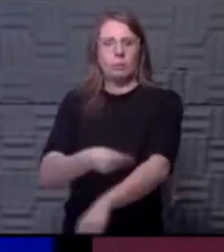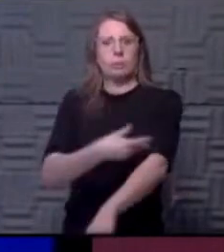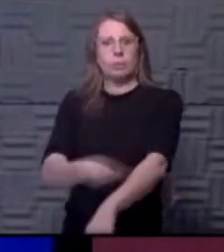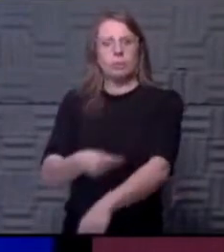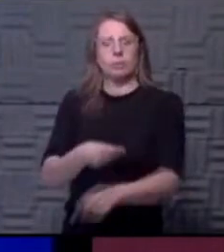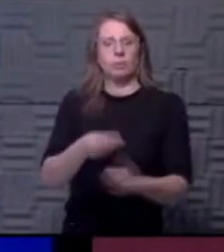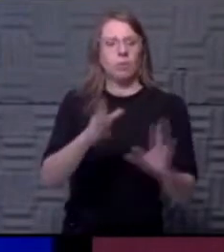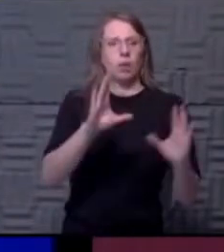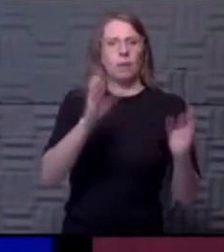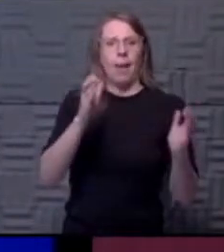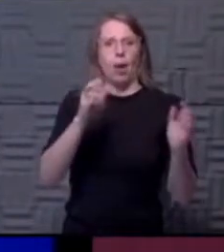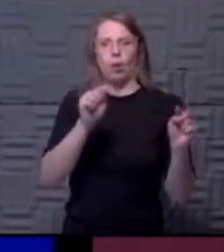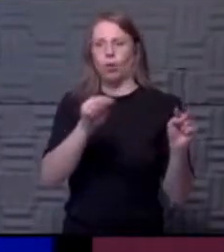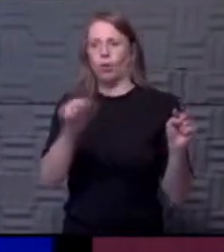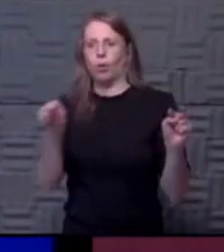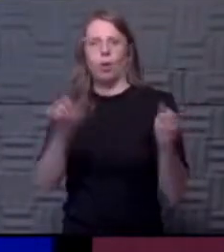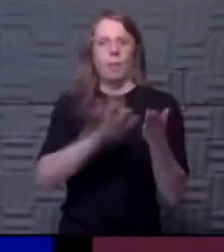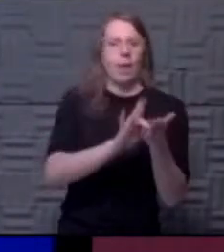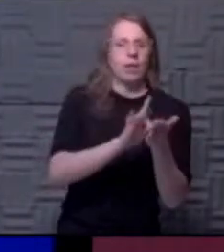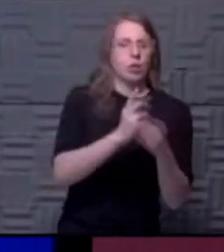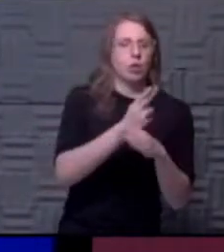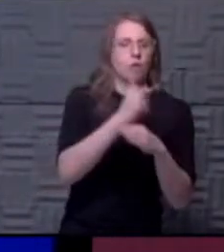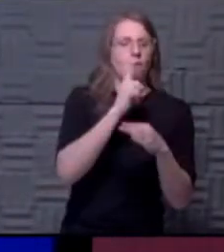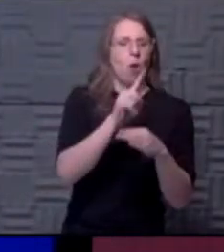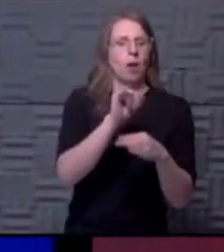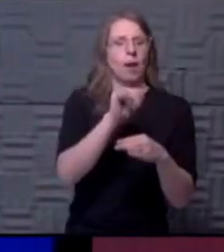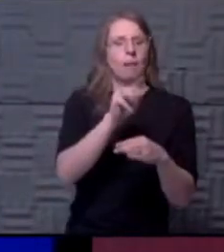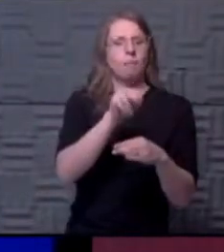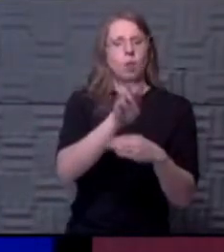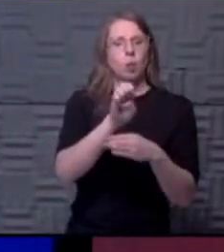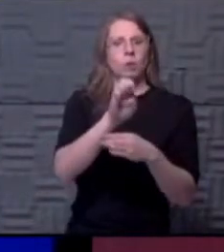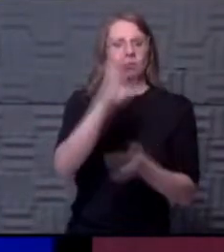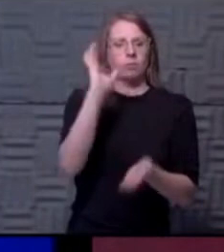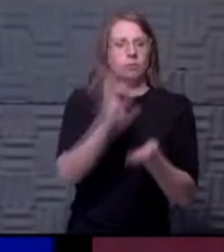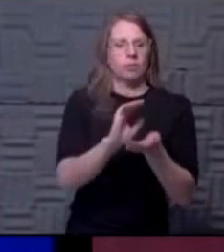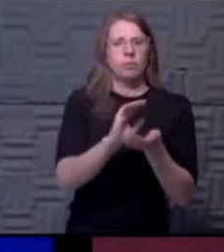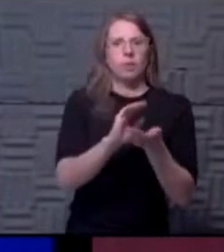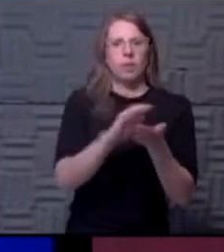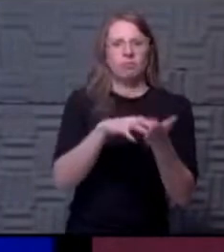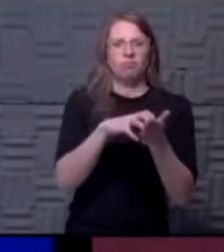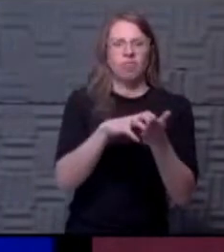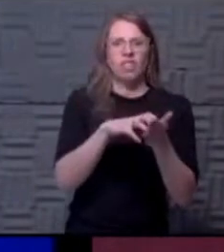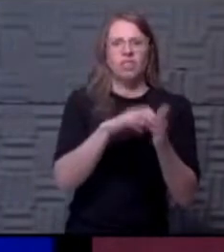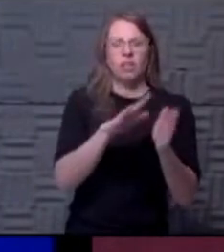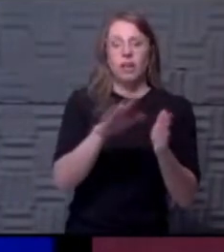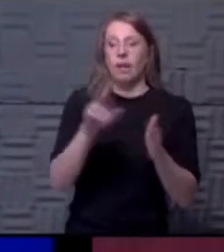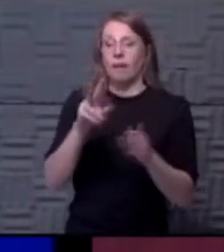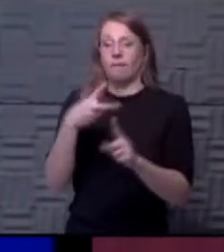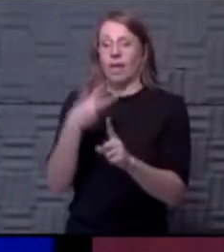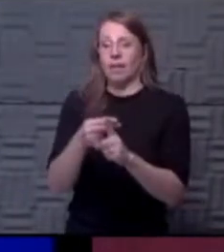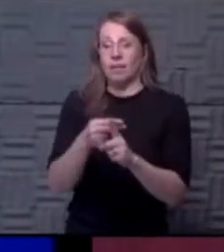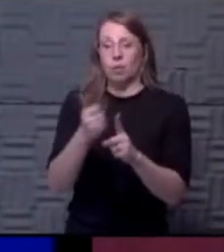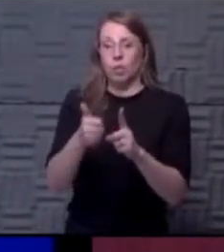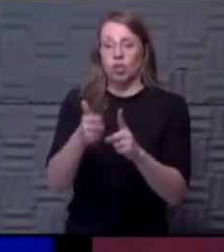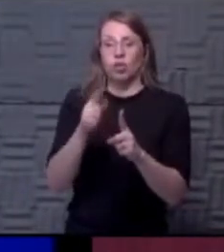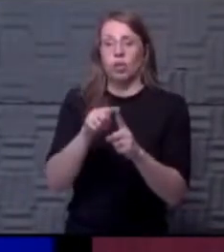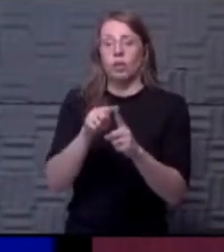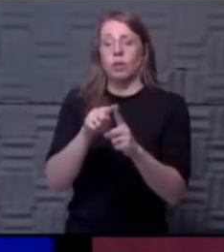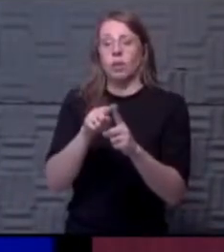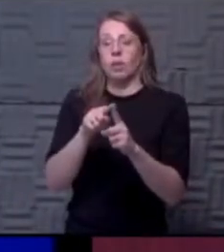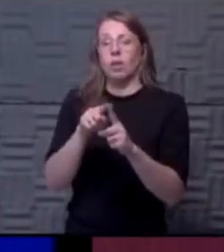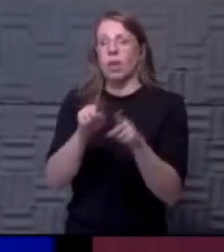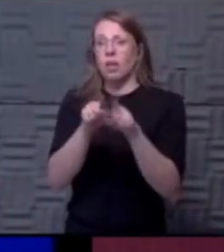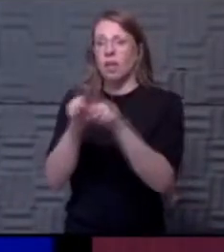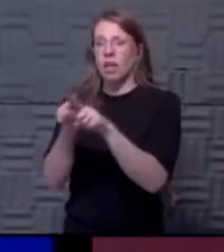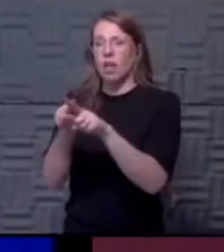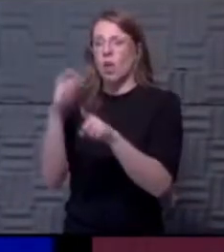and they're comparing the medicines used for immunosuppression, the vaccine that was administered, and then the reason for